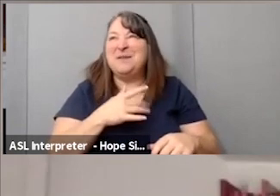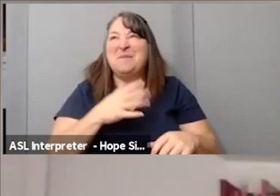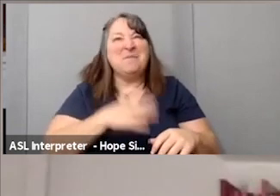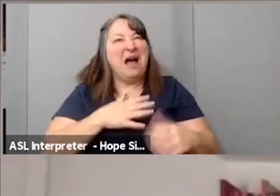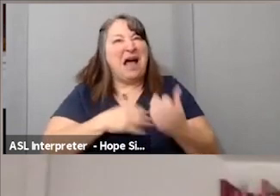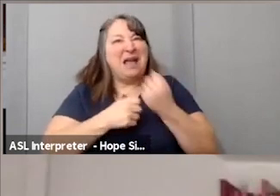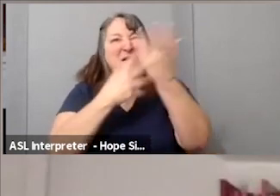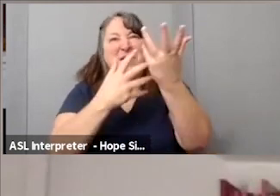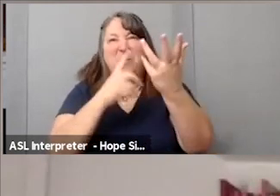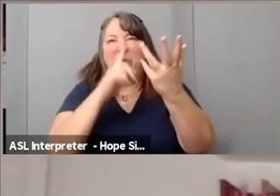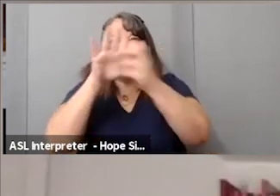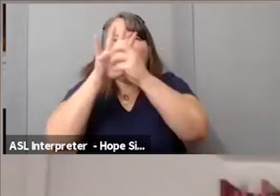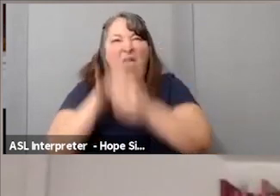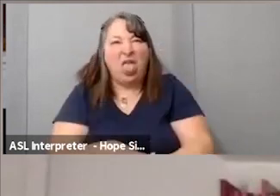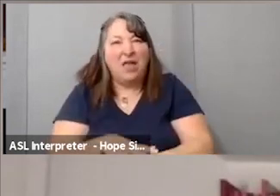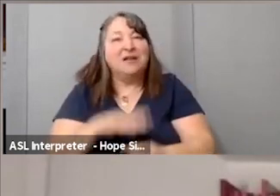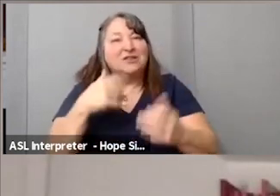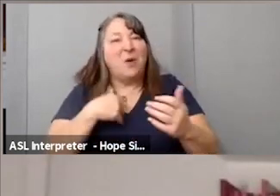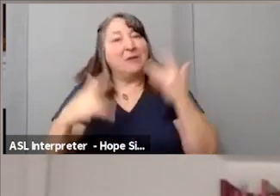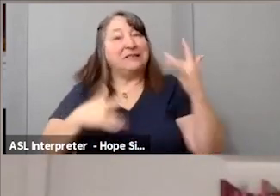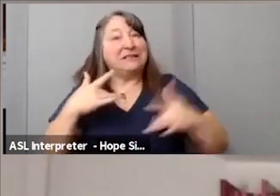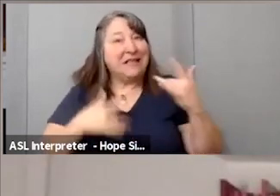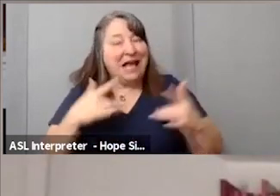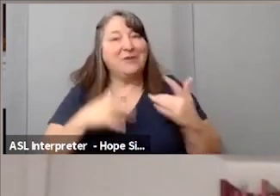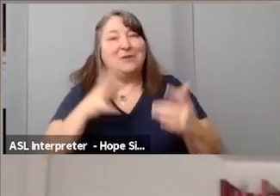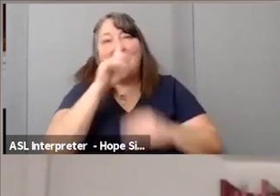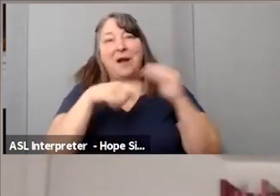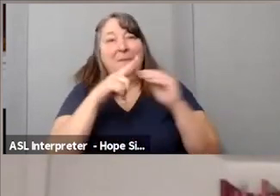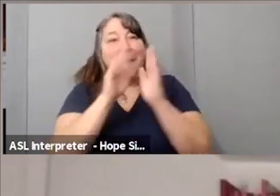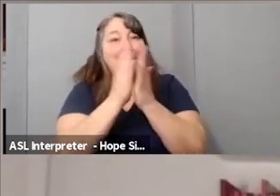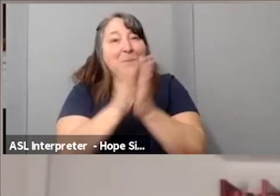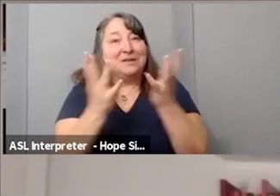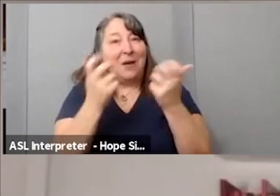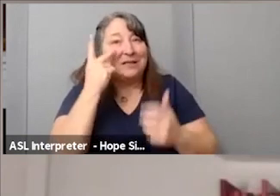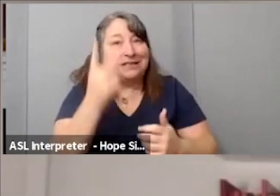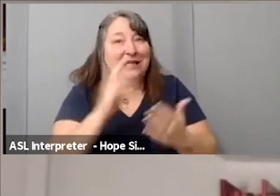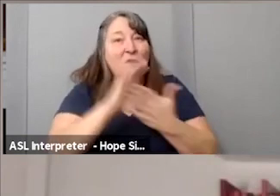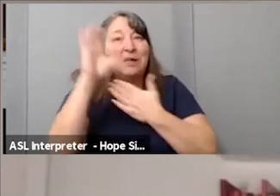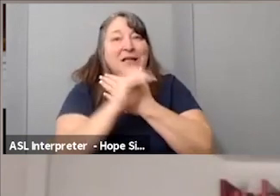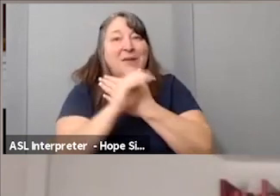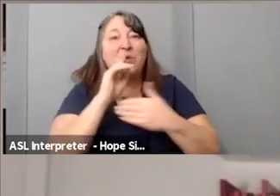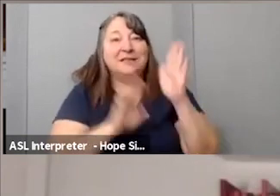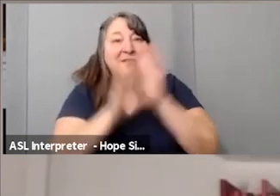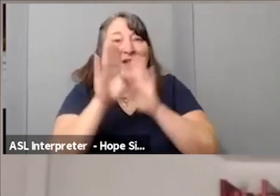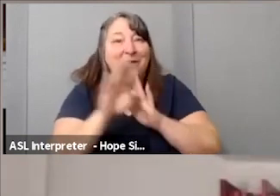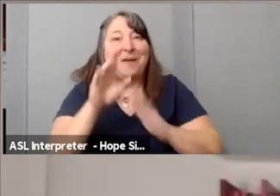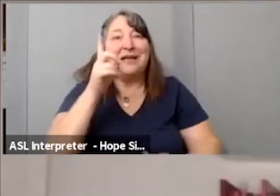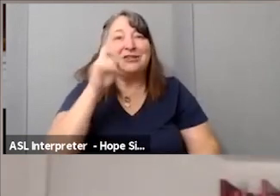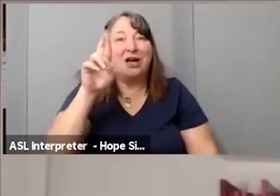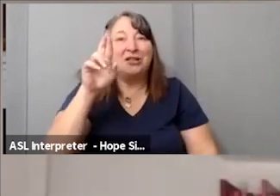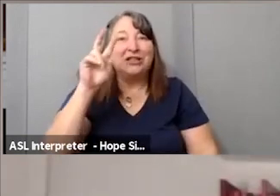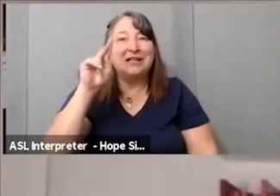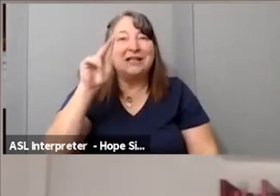we began to talk about the books that I wanted to see, and a curriculum was developed by an academic named Dr. Kevin Clark, who focuses with